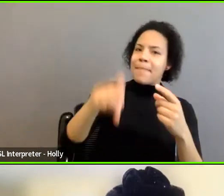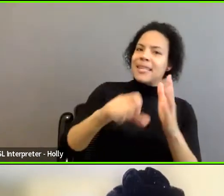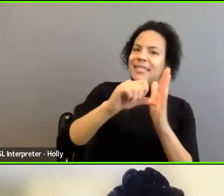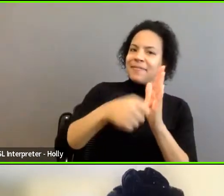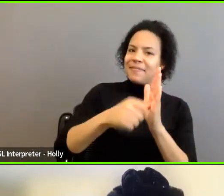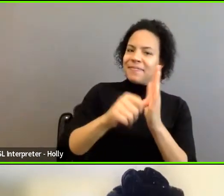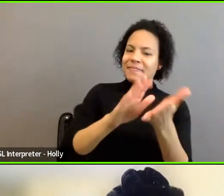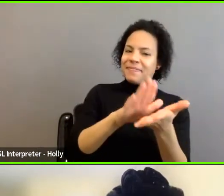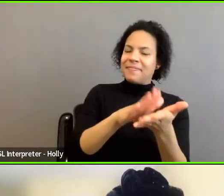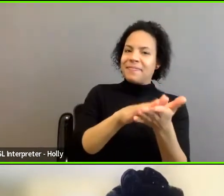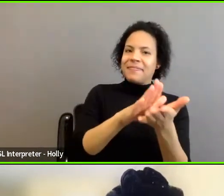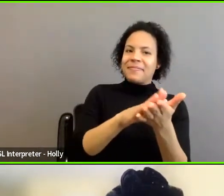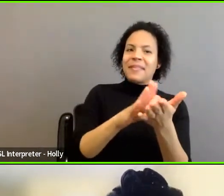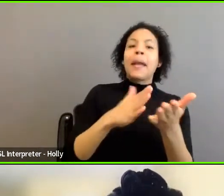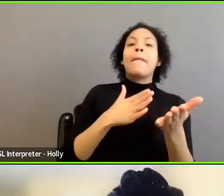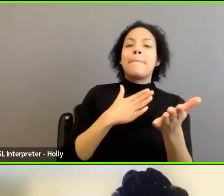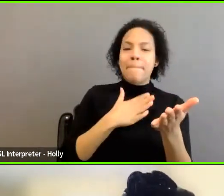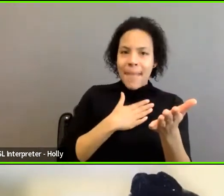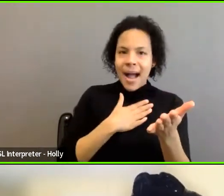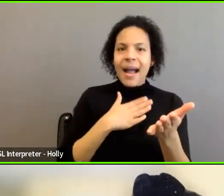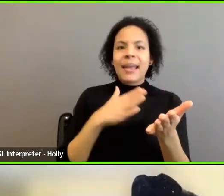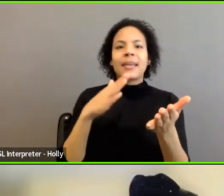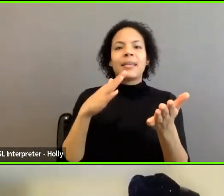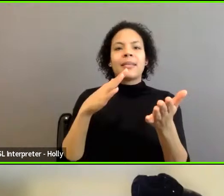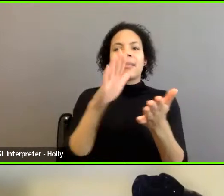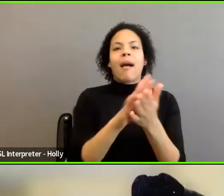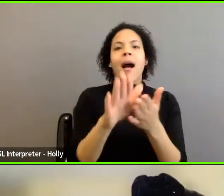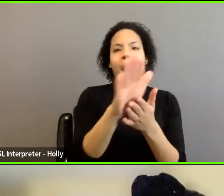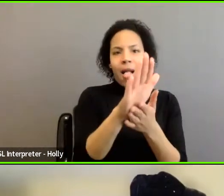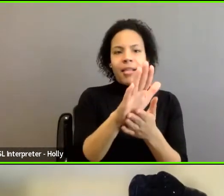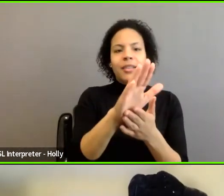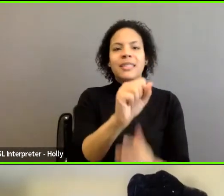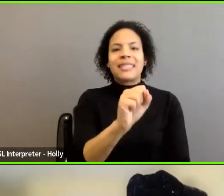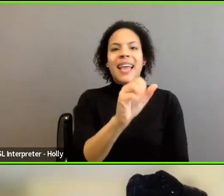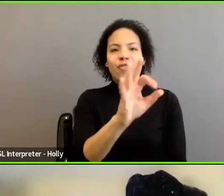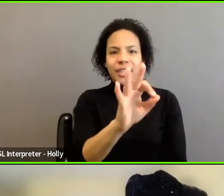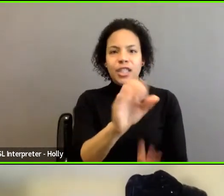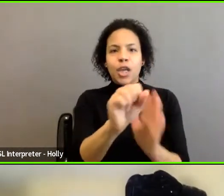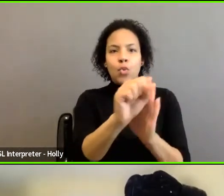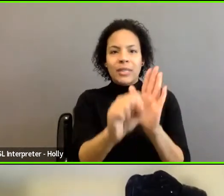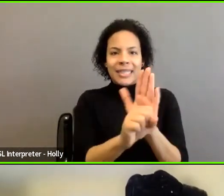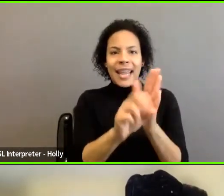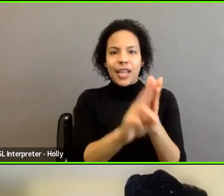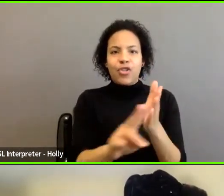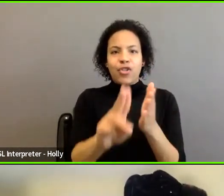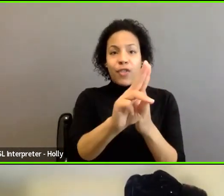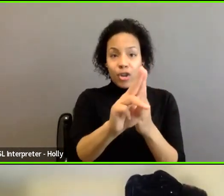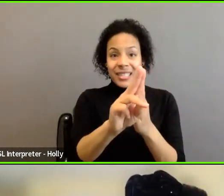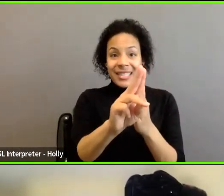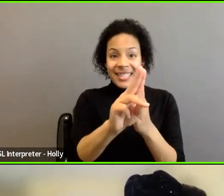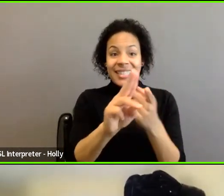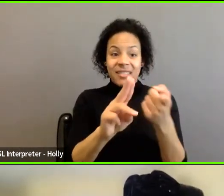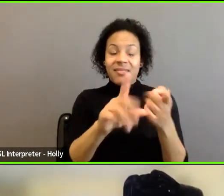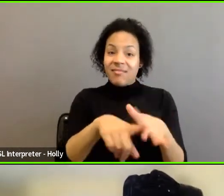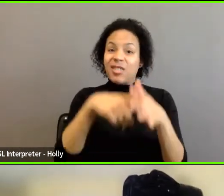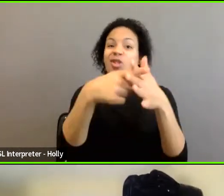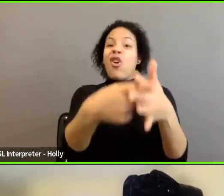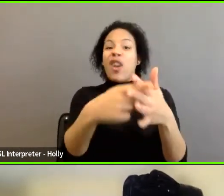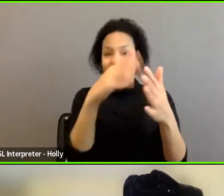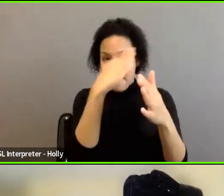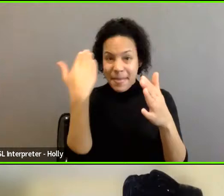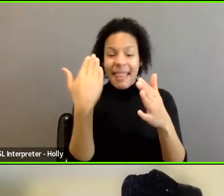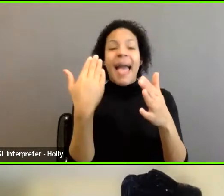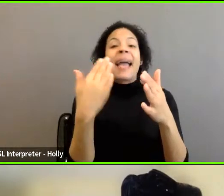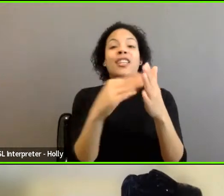Union, San Francisco State University. In 1969, after a 5-month protest, this